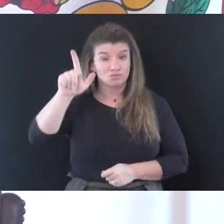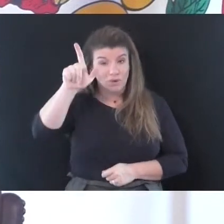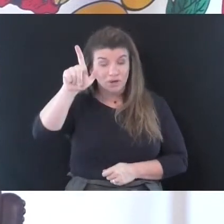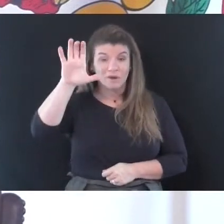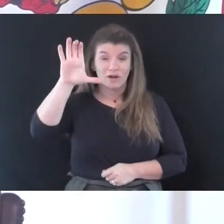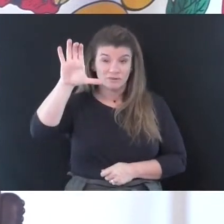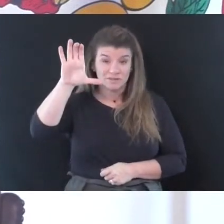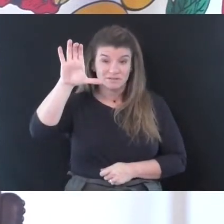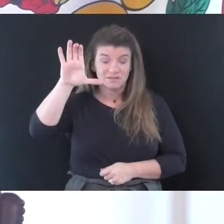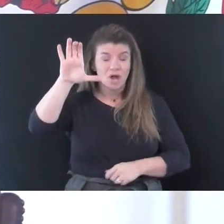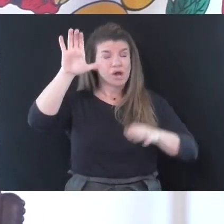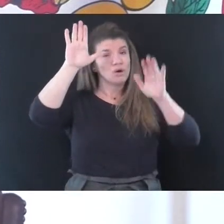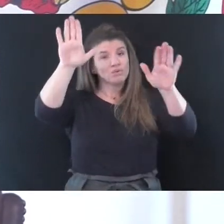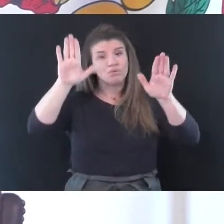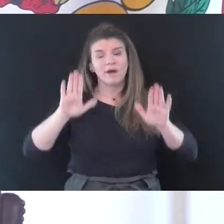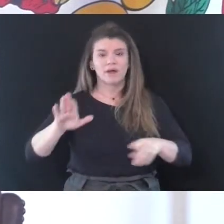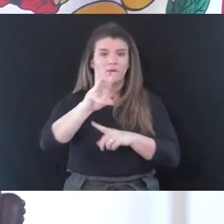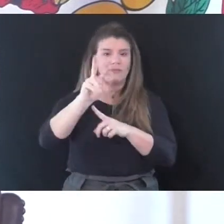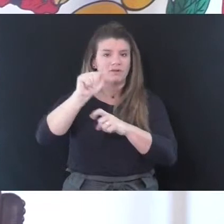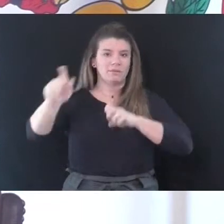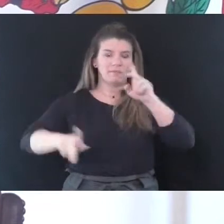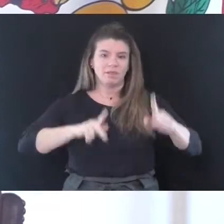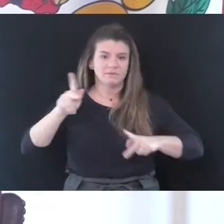2,100 great West Virginians.